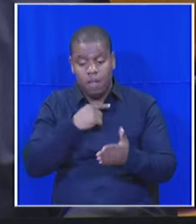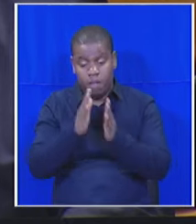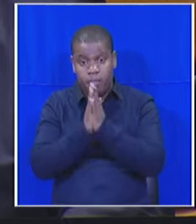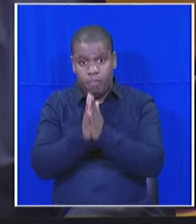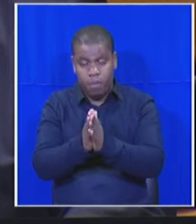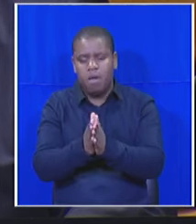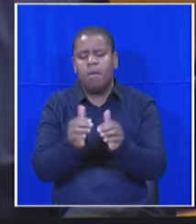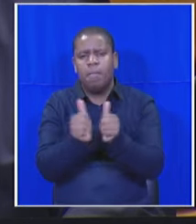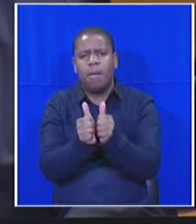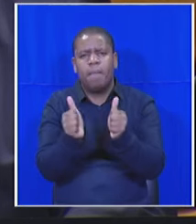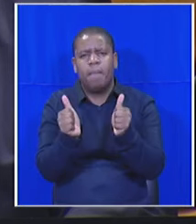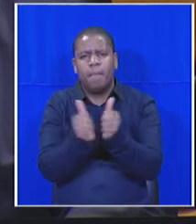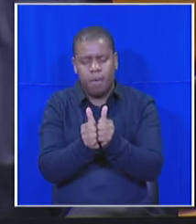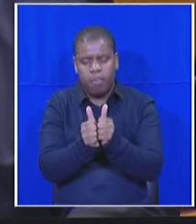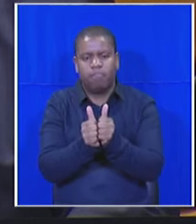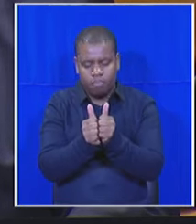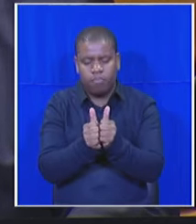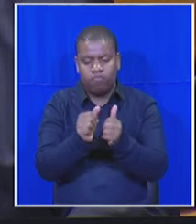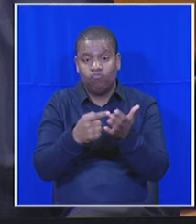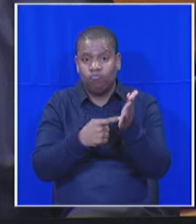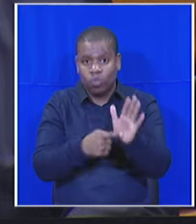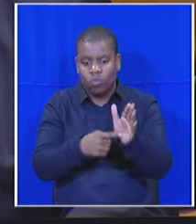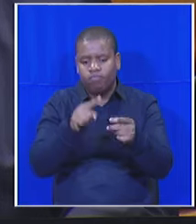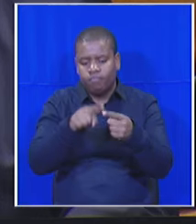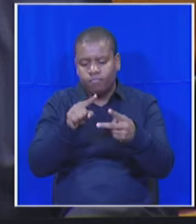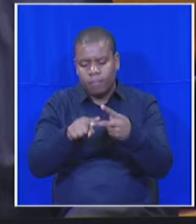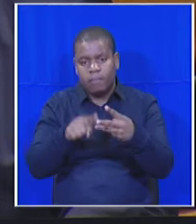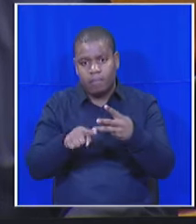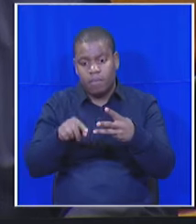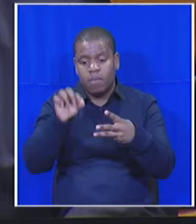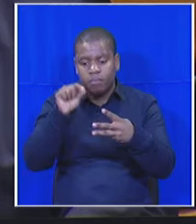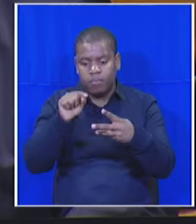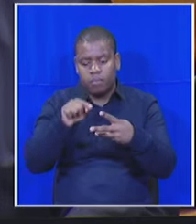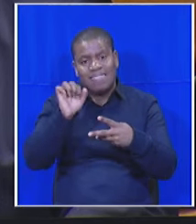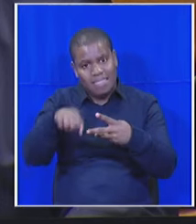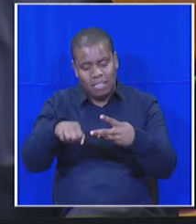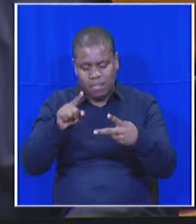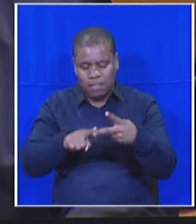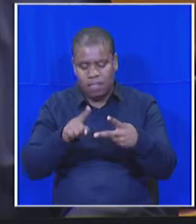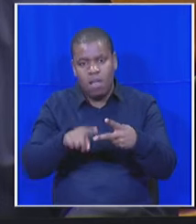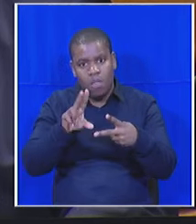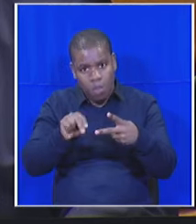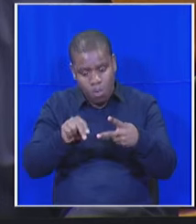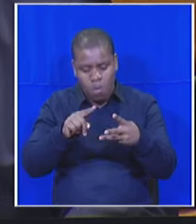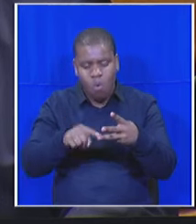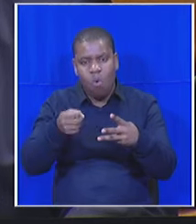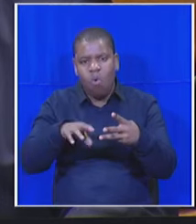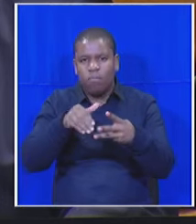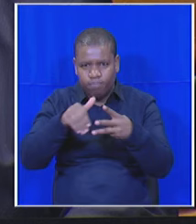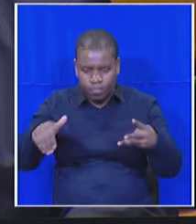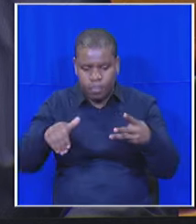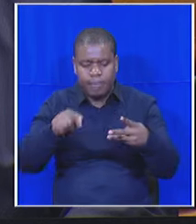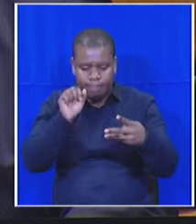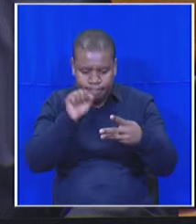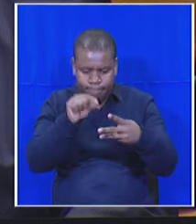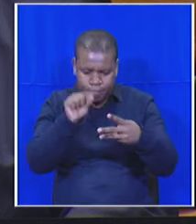members must simply indicate their votes by pressing the appropriate button below the yes, no, or abstain signs. If a